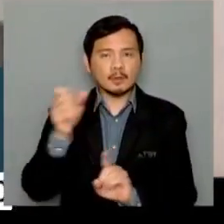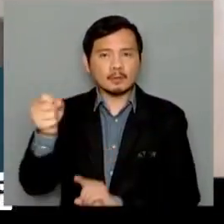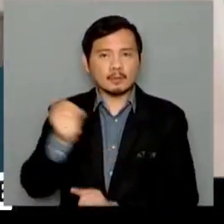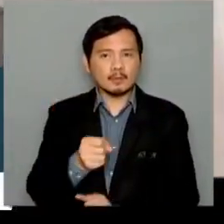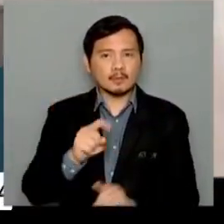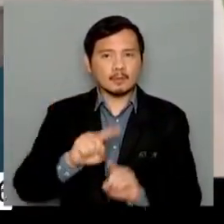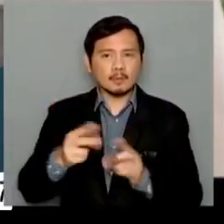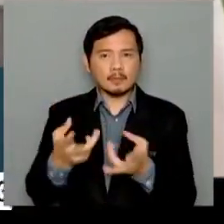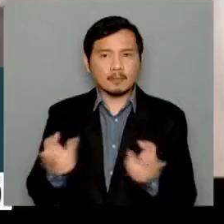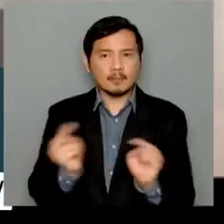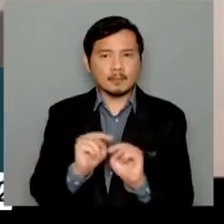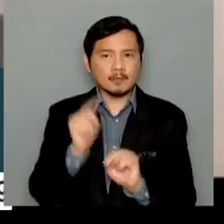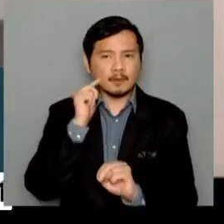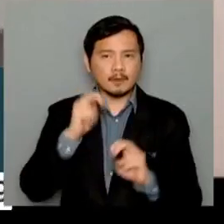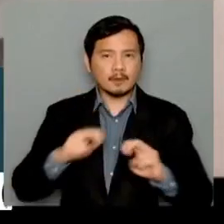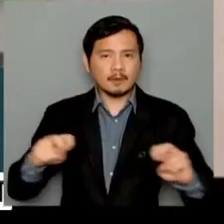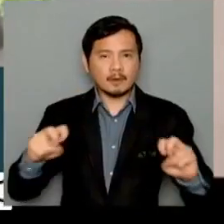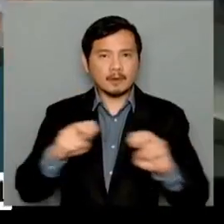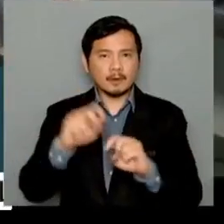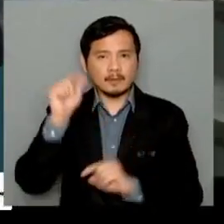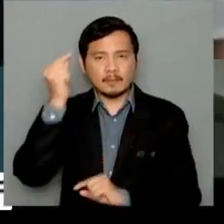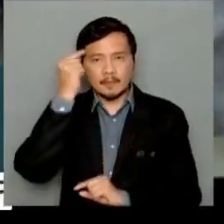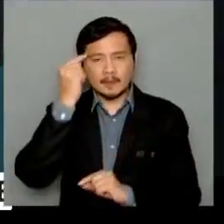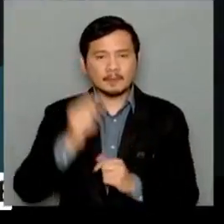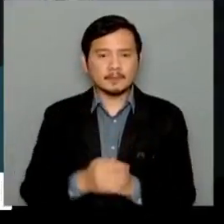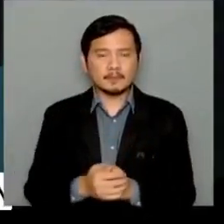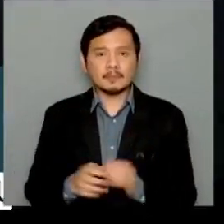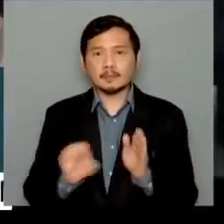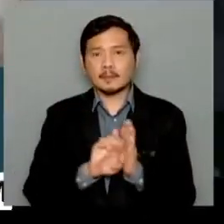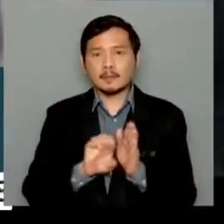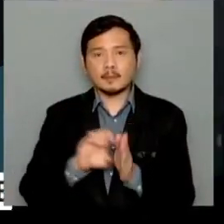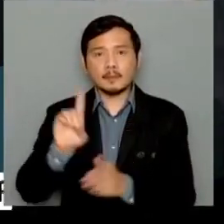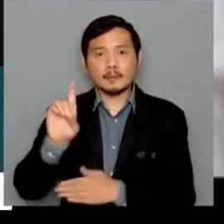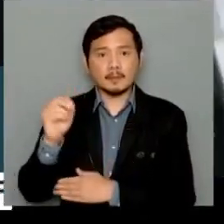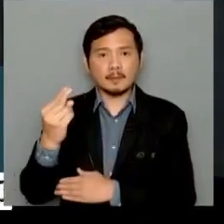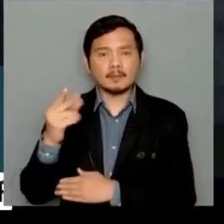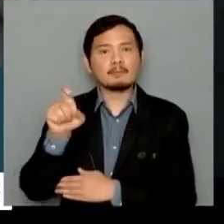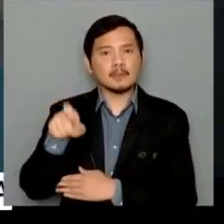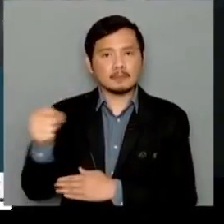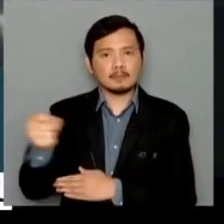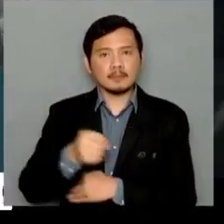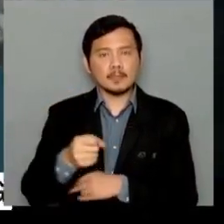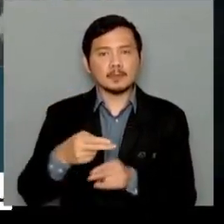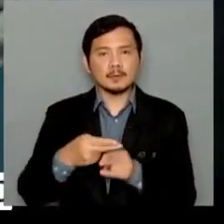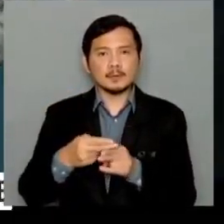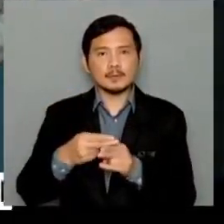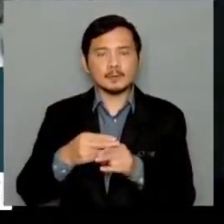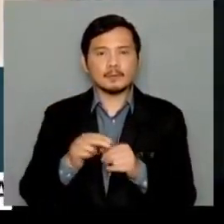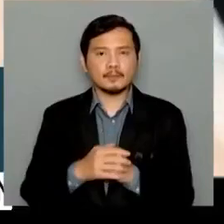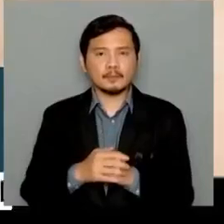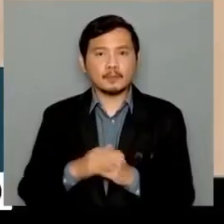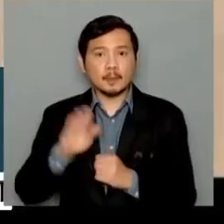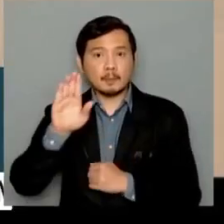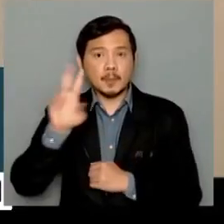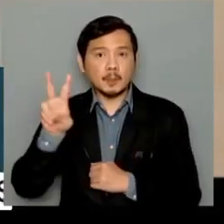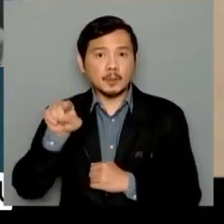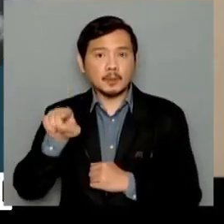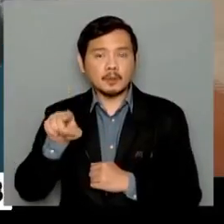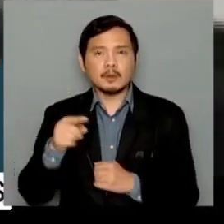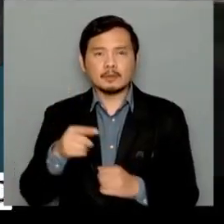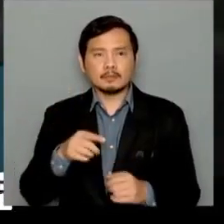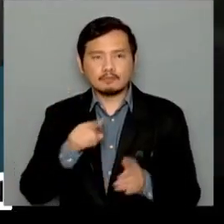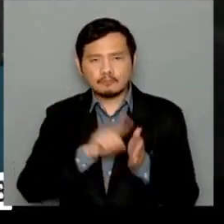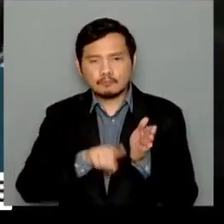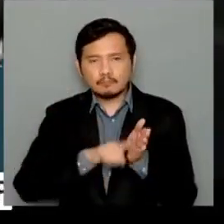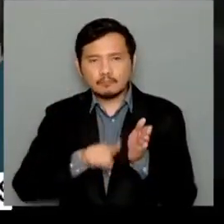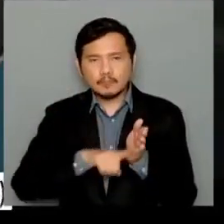as the Secretary to the Department of Health. She said that the President is still strictly evaluating current candidates for